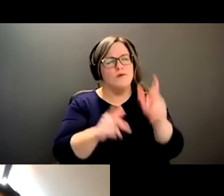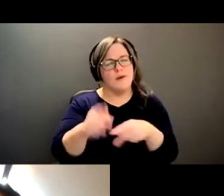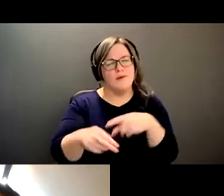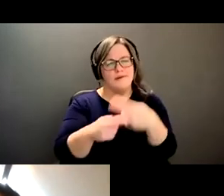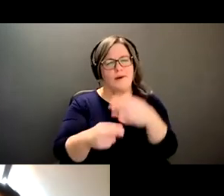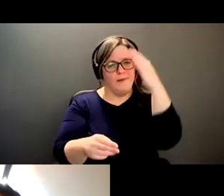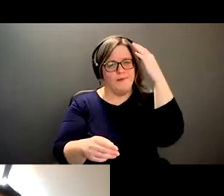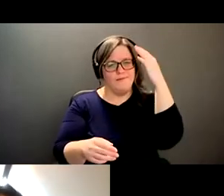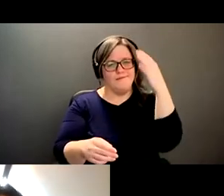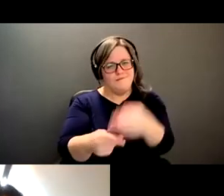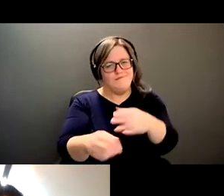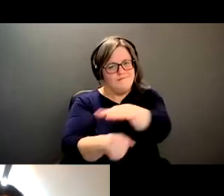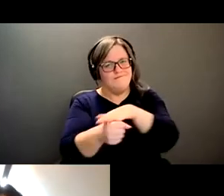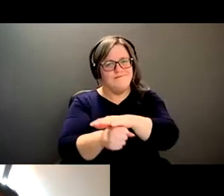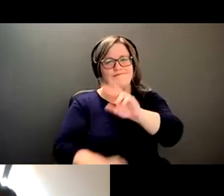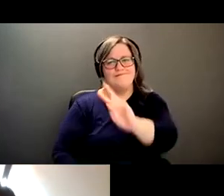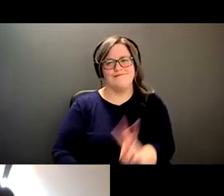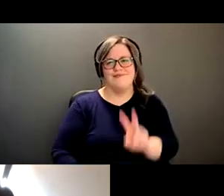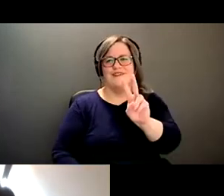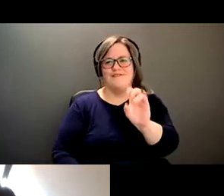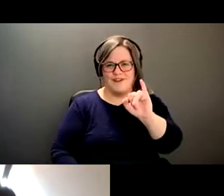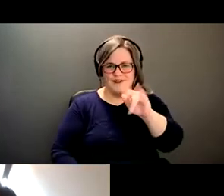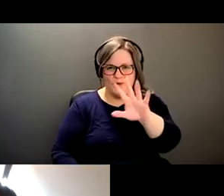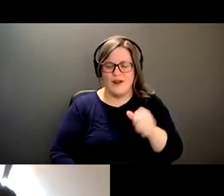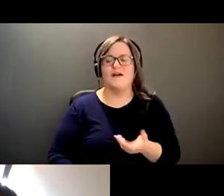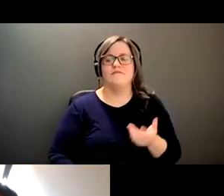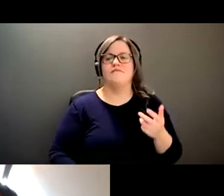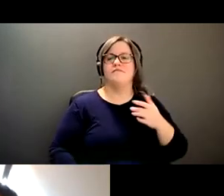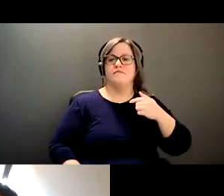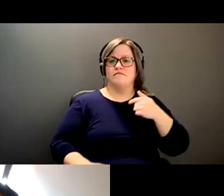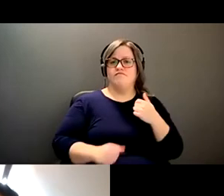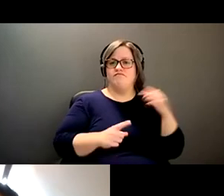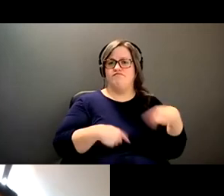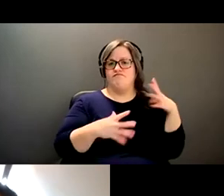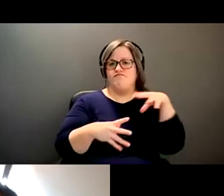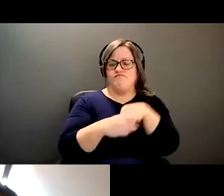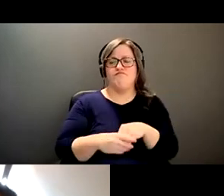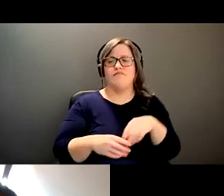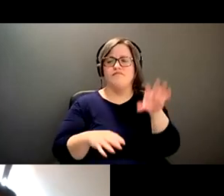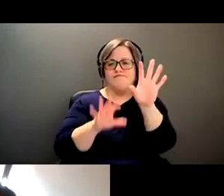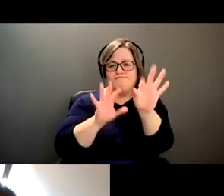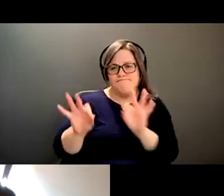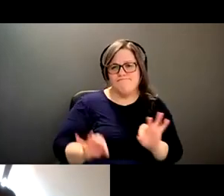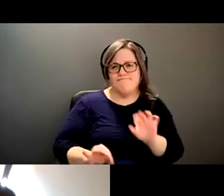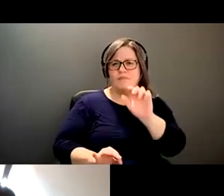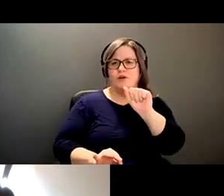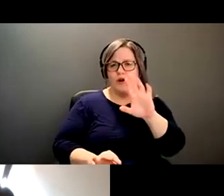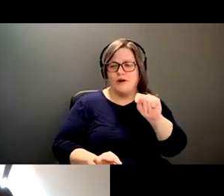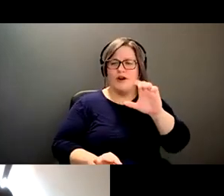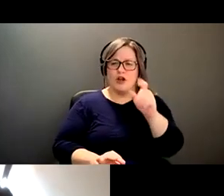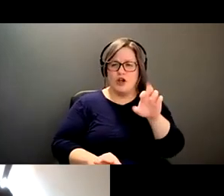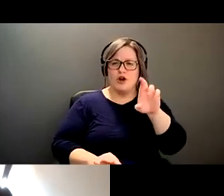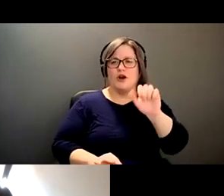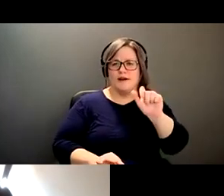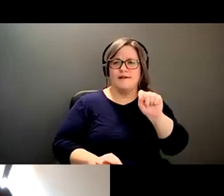My background's in public art and not-for-profit management and curatorial practices. I've worked on public